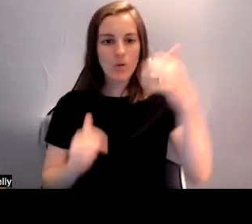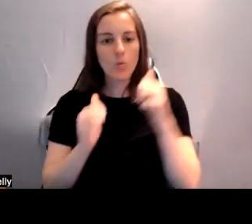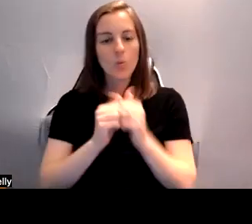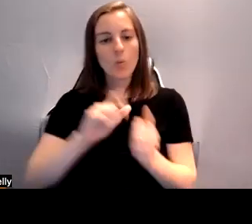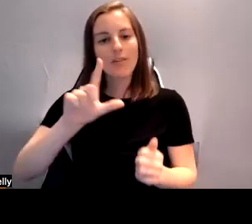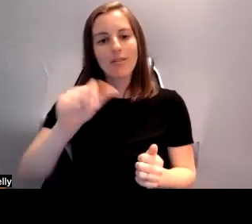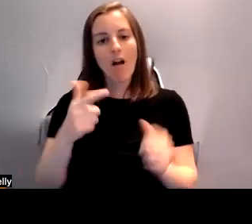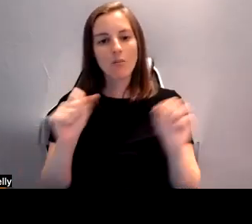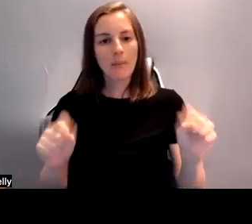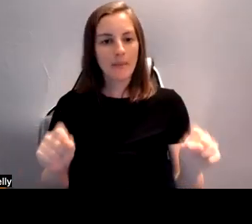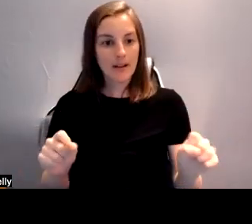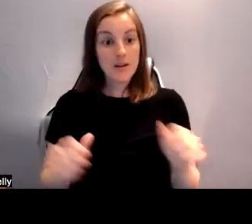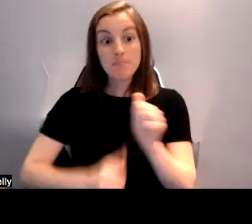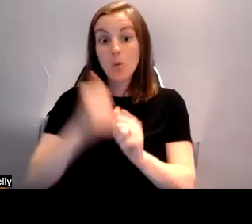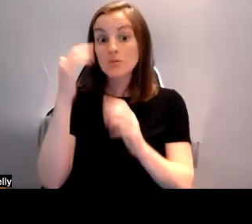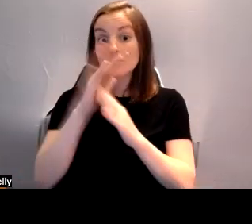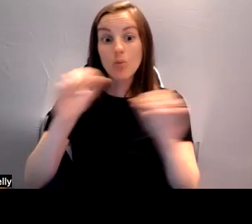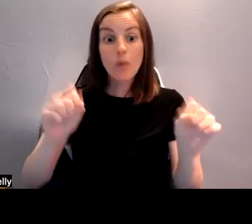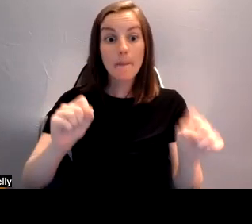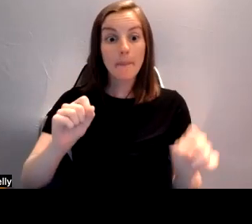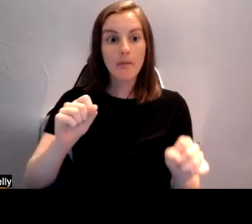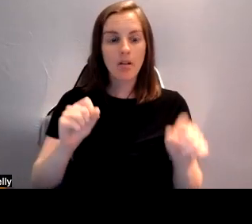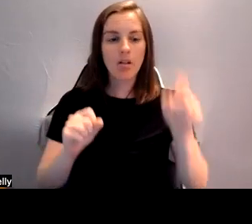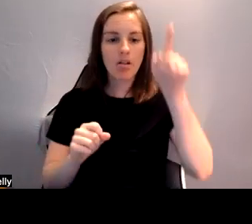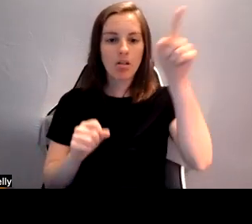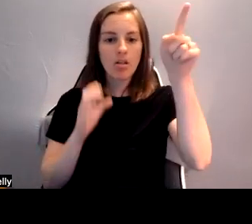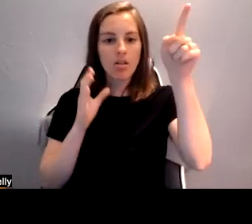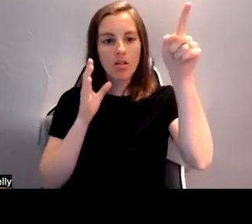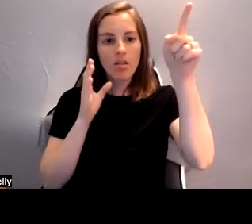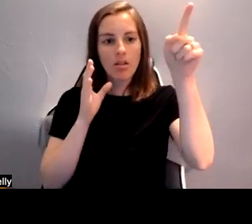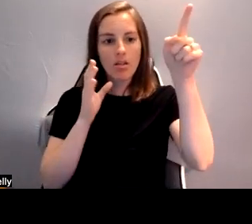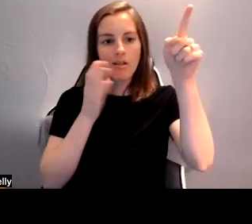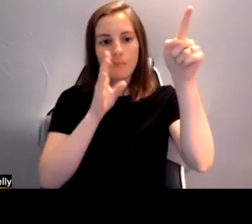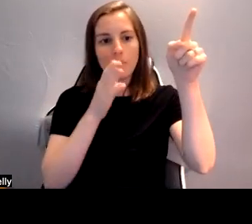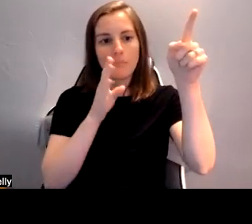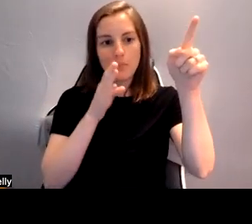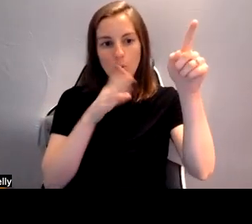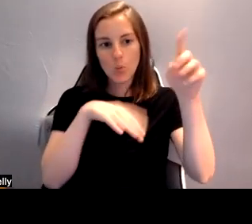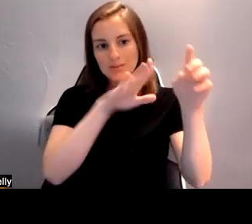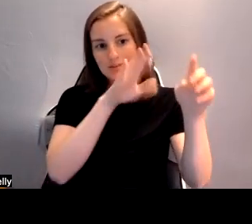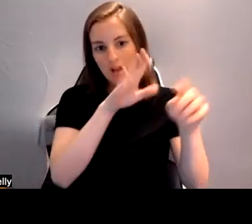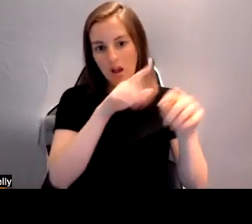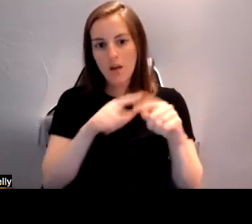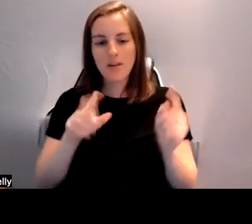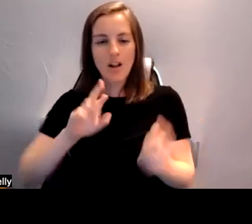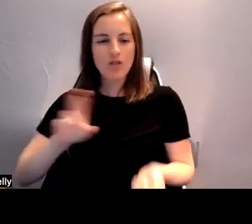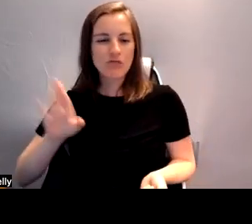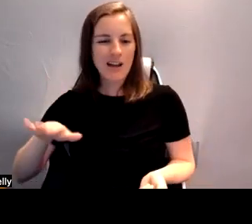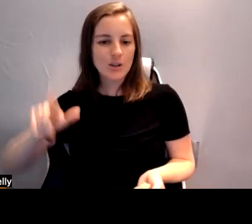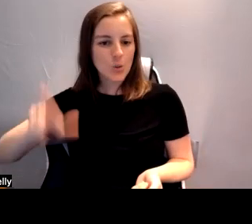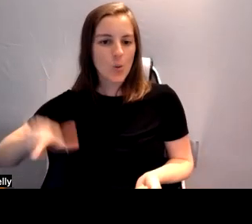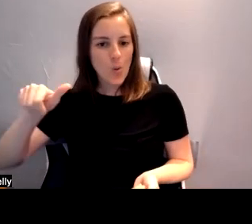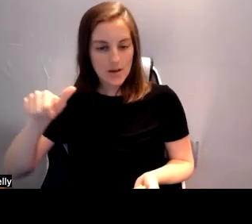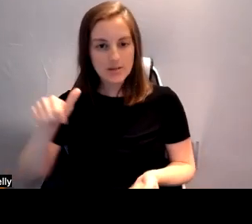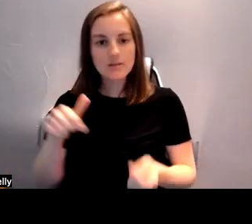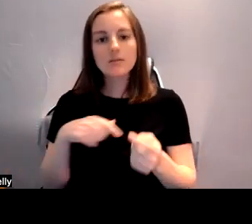the most probable sequence is this one, and then the least probable sequence is on the right. You see at the higher temperatures, there's only a very small sort